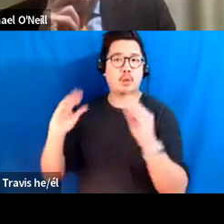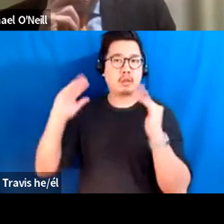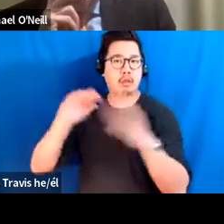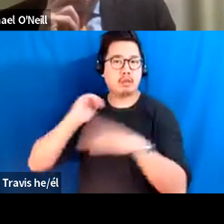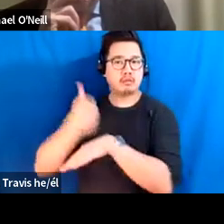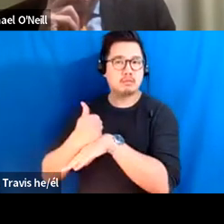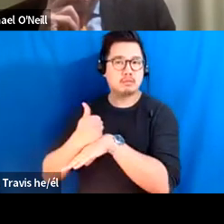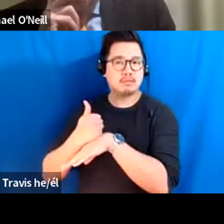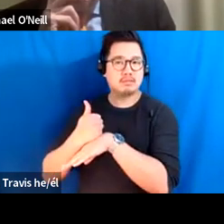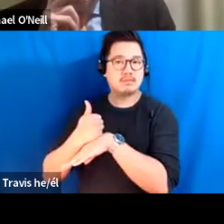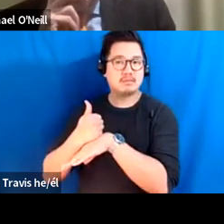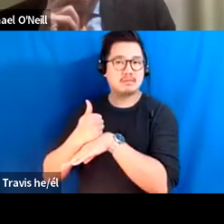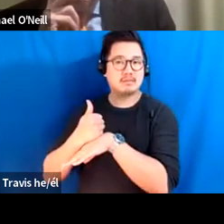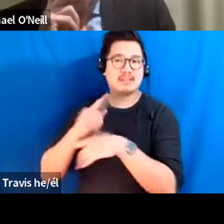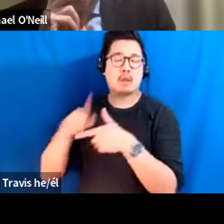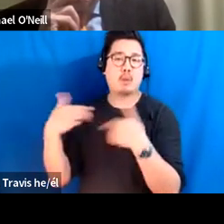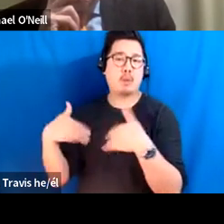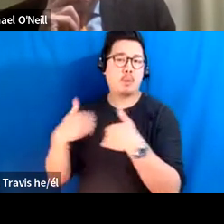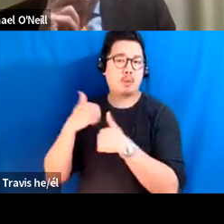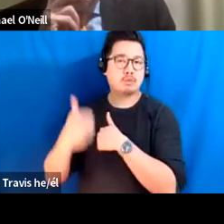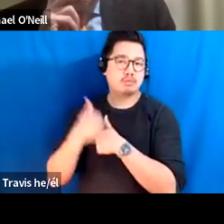when you risk